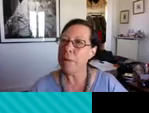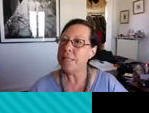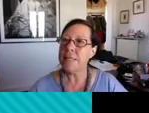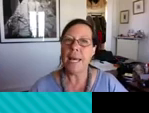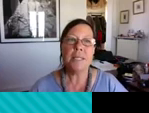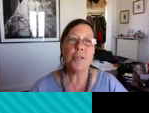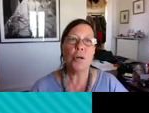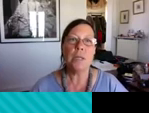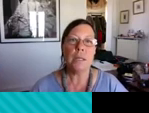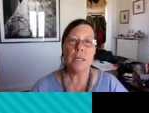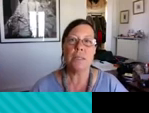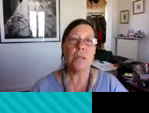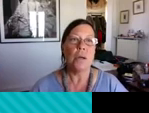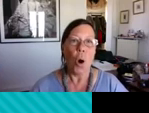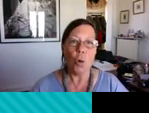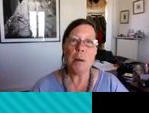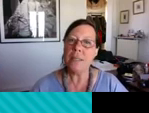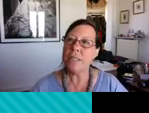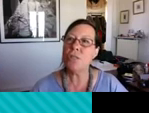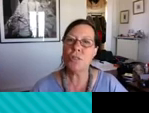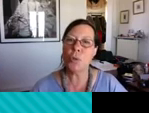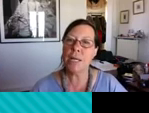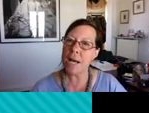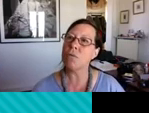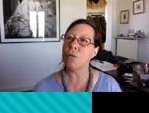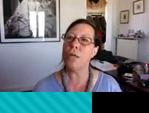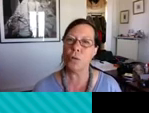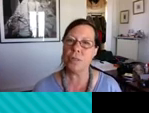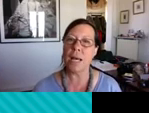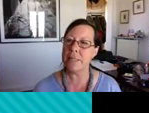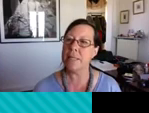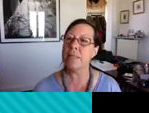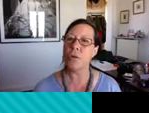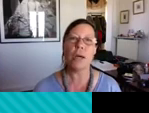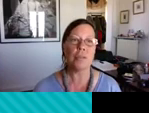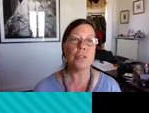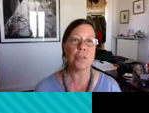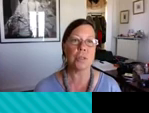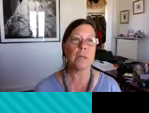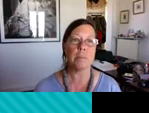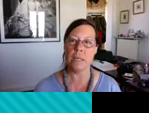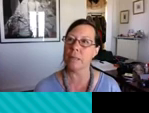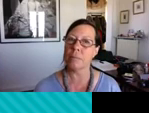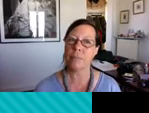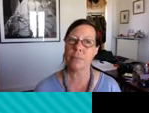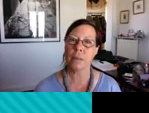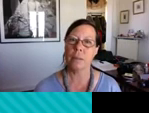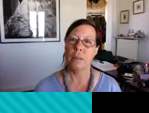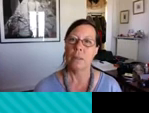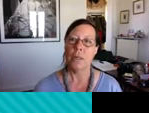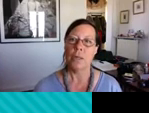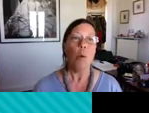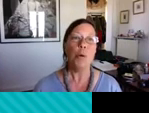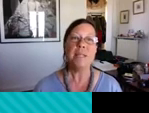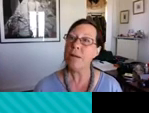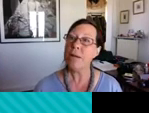So the best antidote is hold politicians to account for what your scientists and your health officials are recommending.